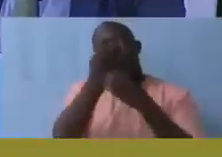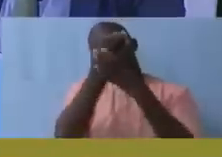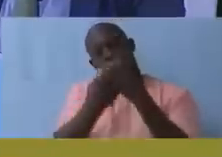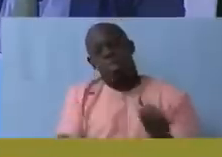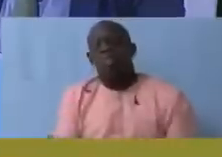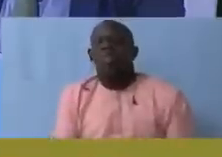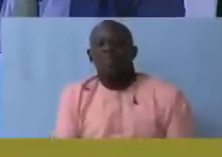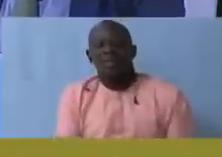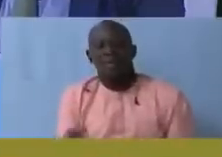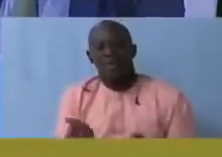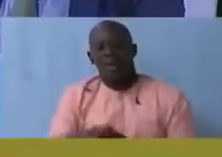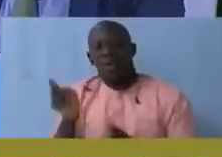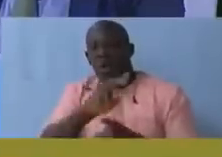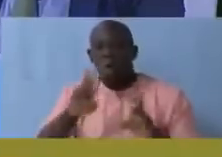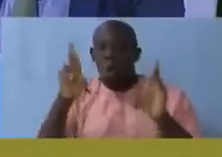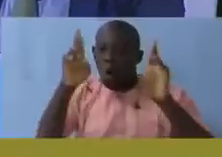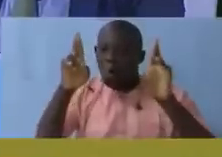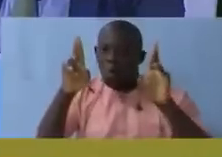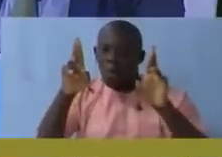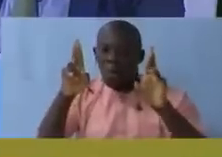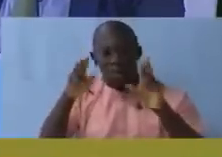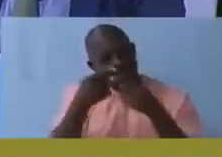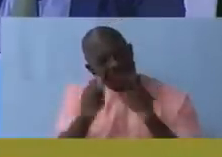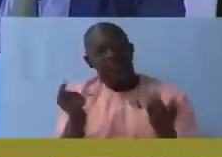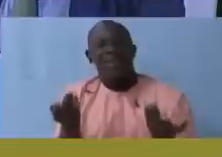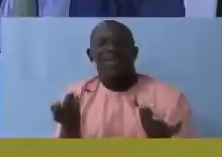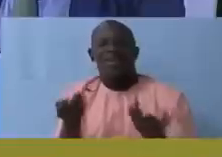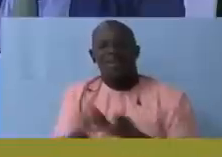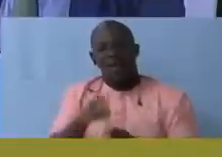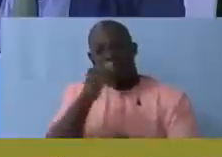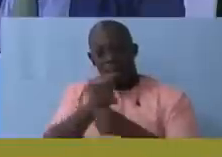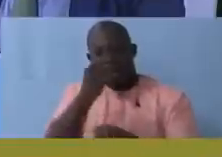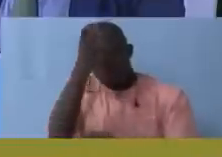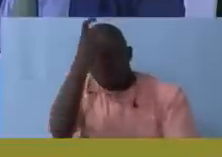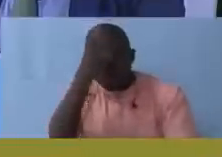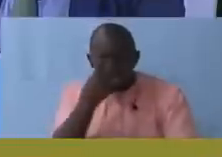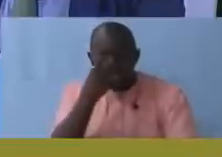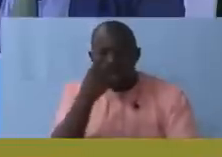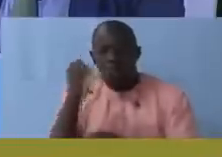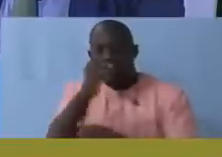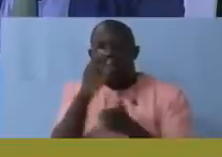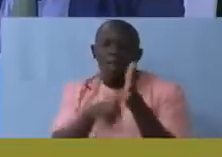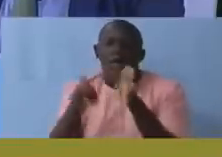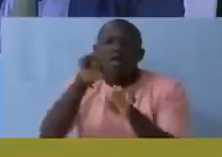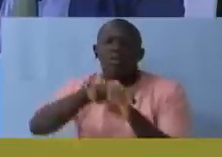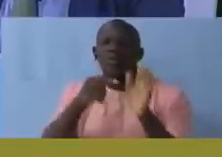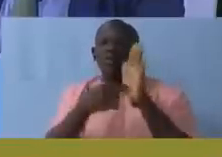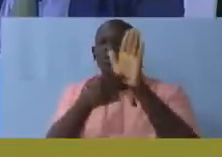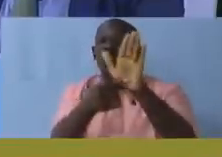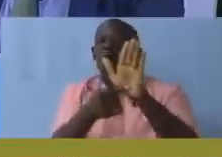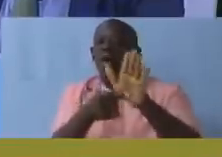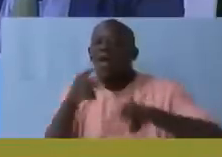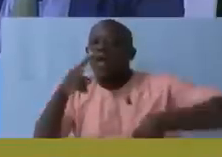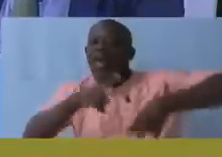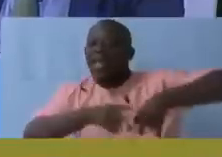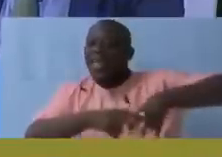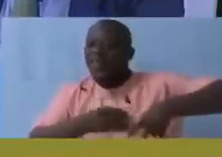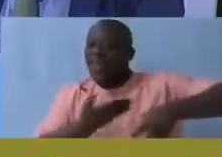was disappointed, angry that the test results still show HIV